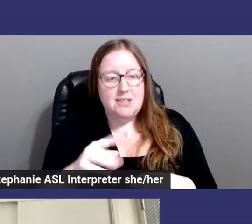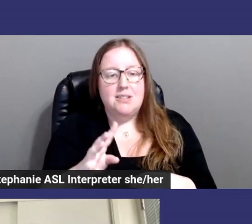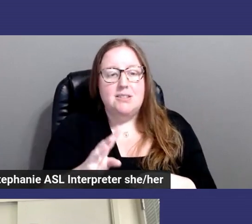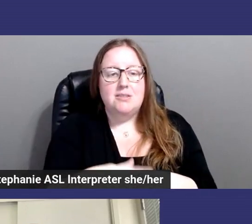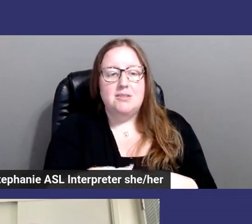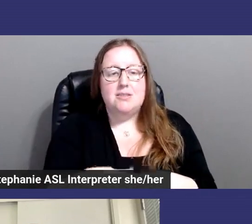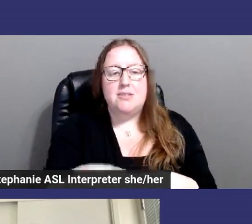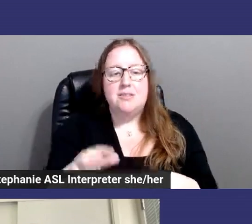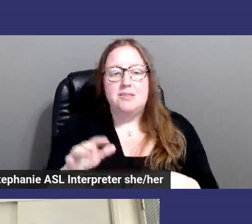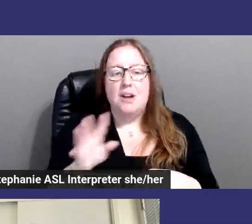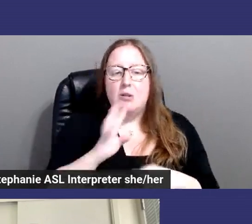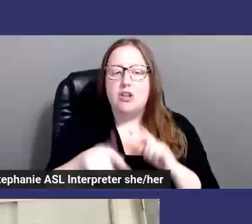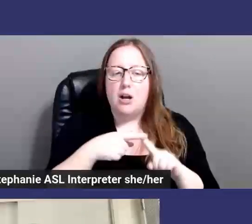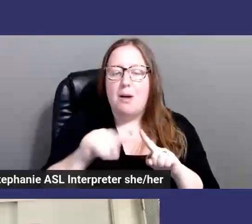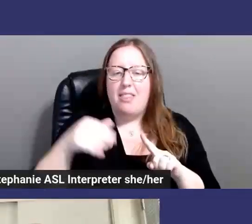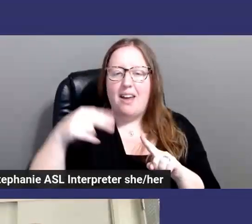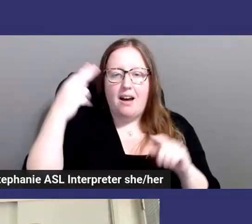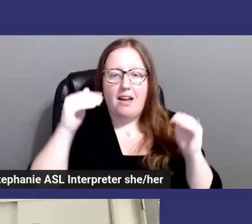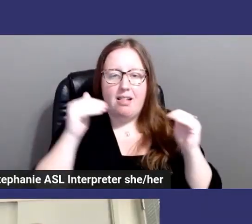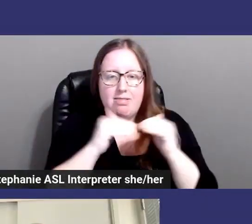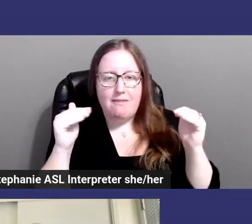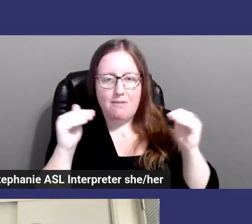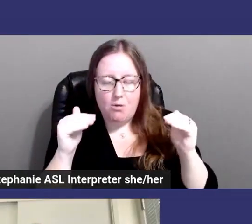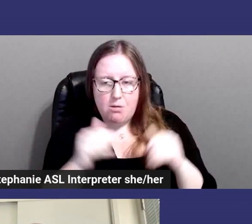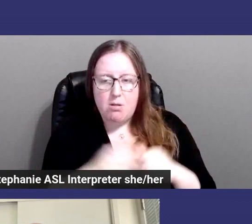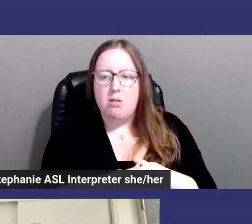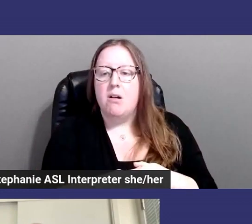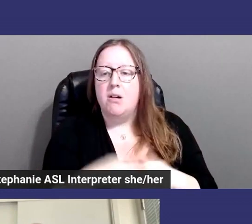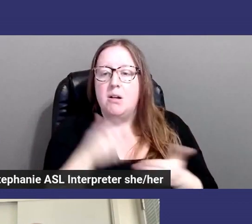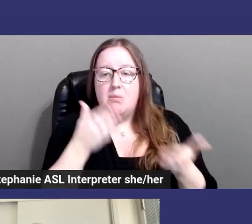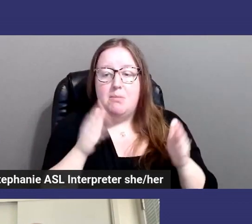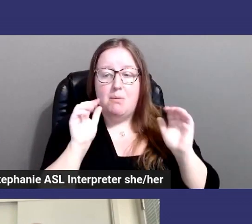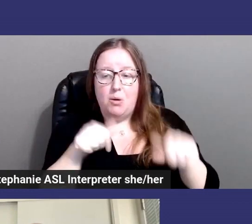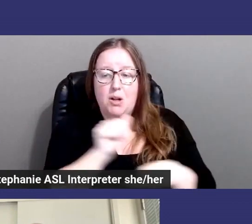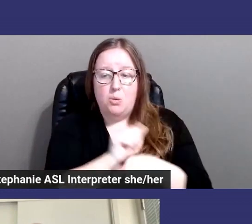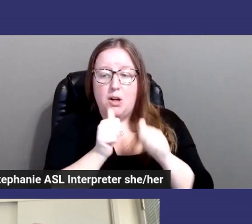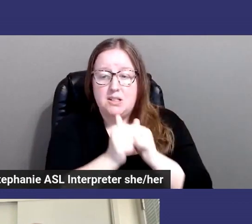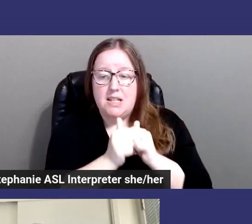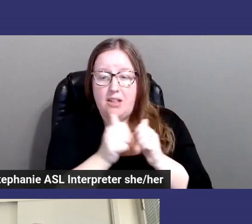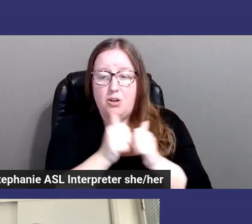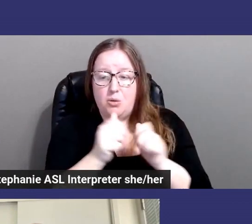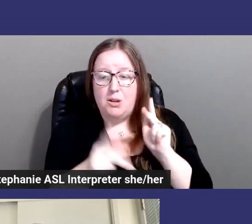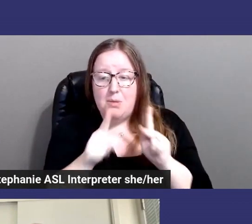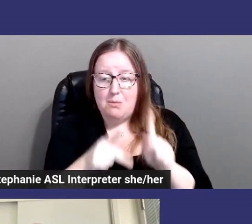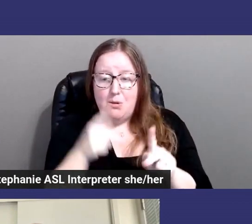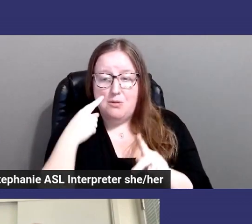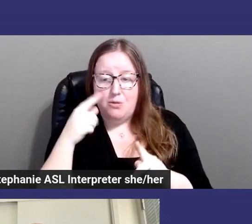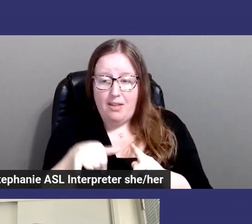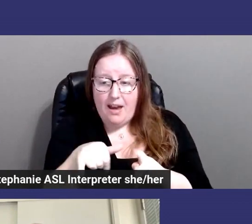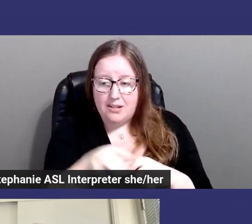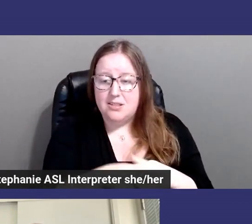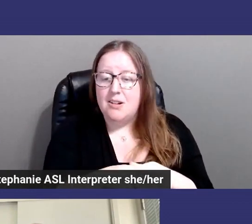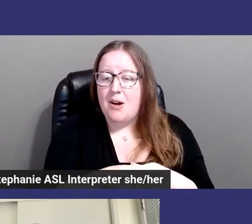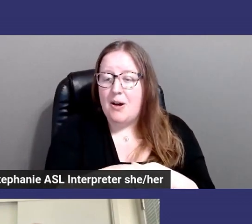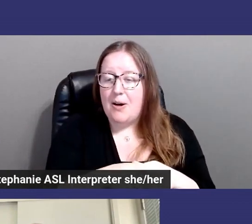bit high level. It might be something that we can work together with folks on. I'd love to see this stuff come to